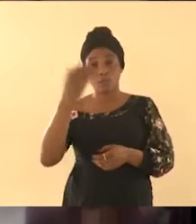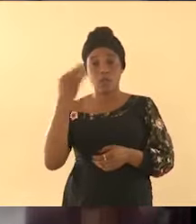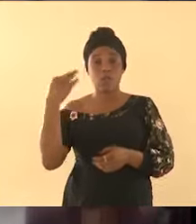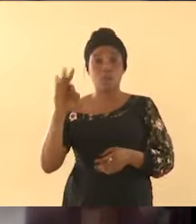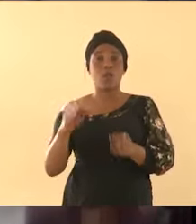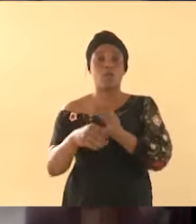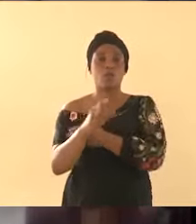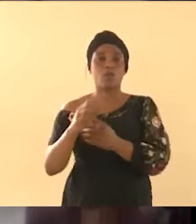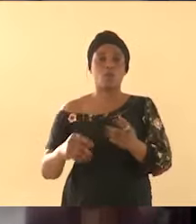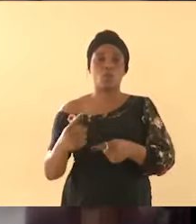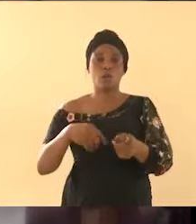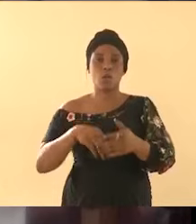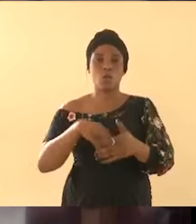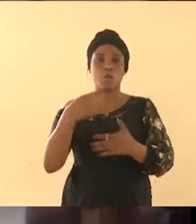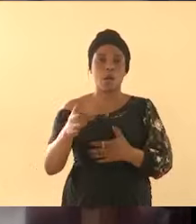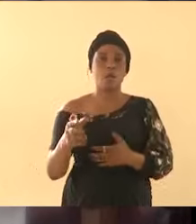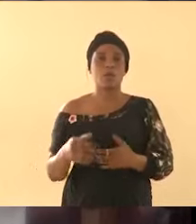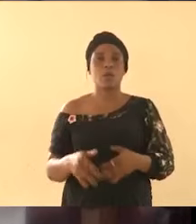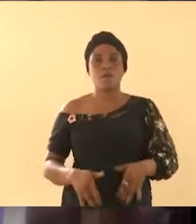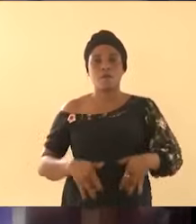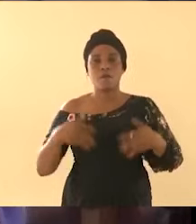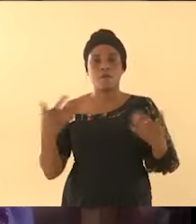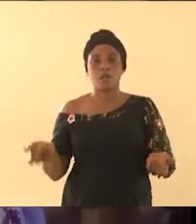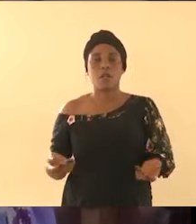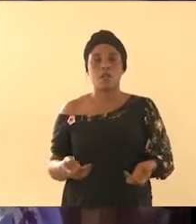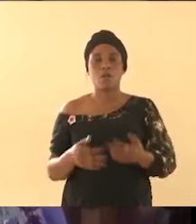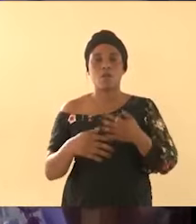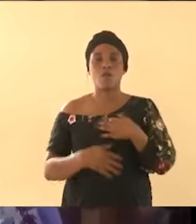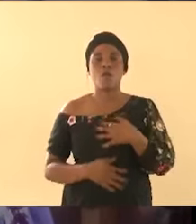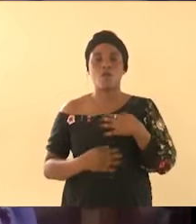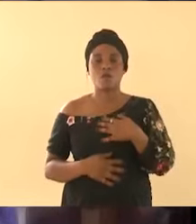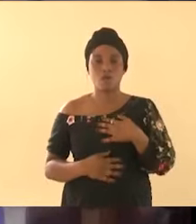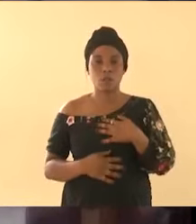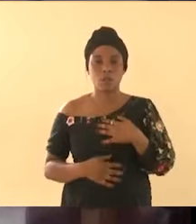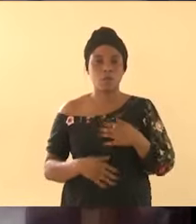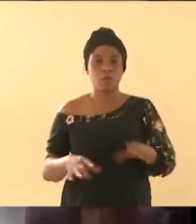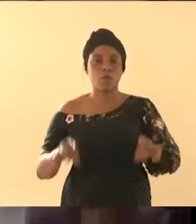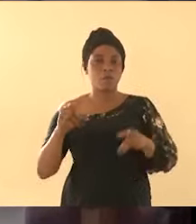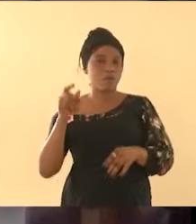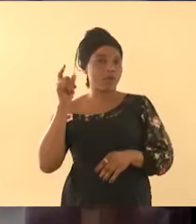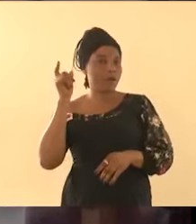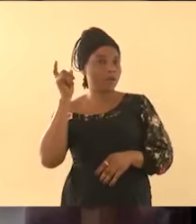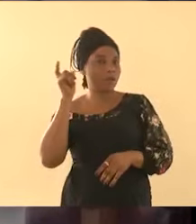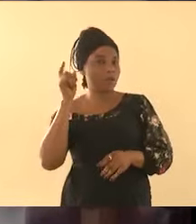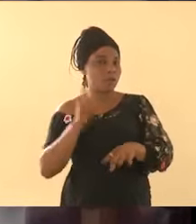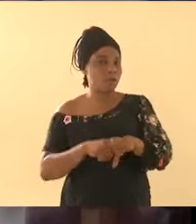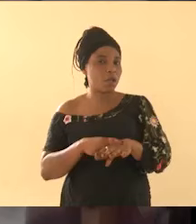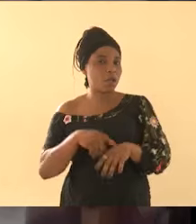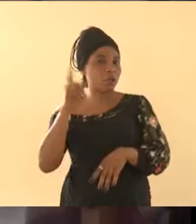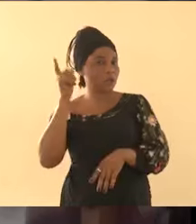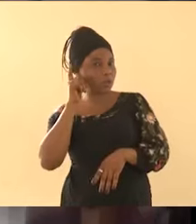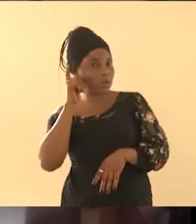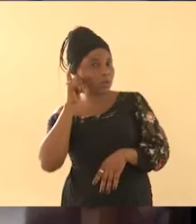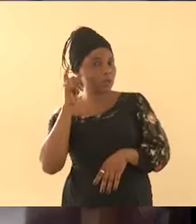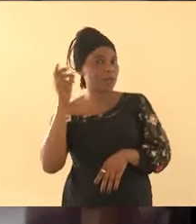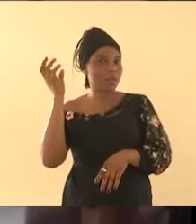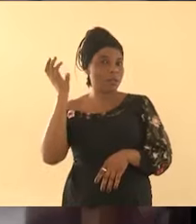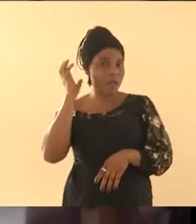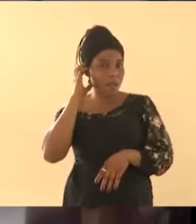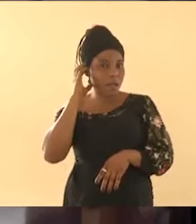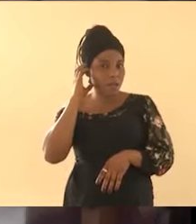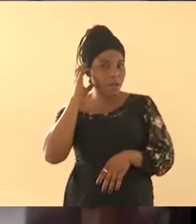off feeling comforted and consoled. Do we find time to listen, to hear those consoling